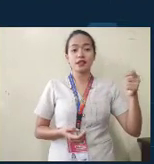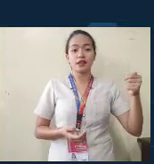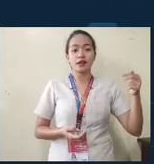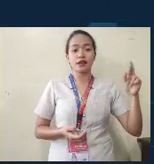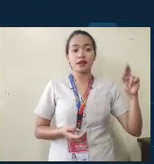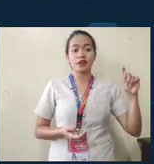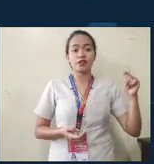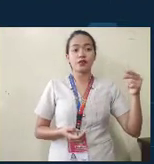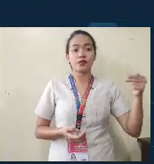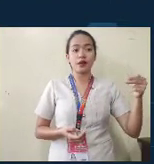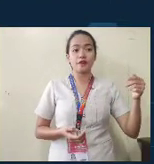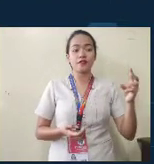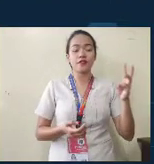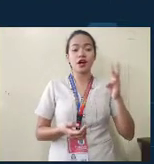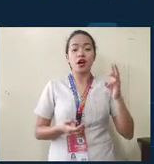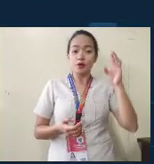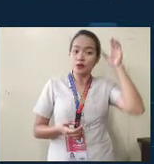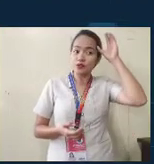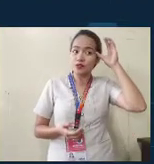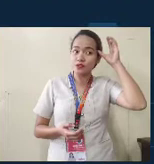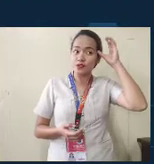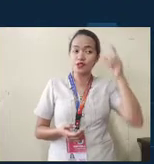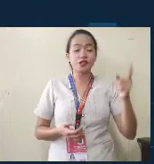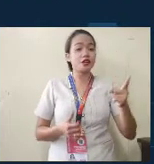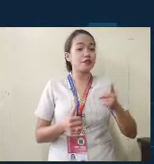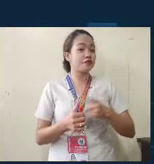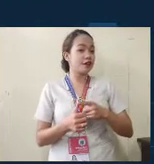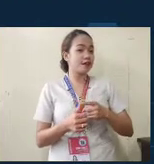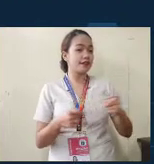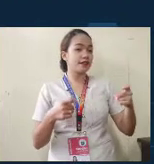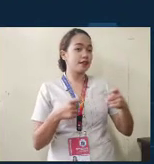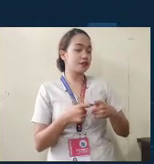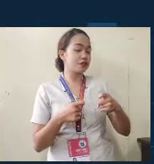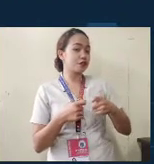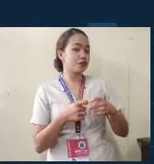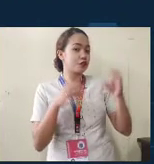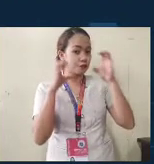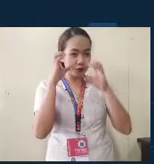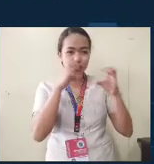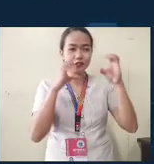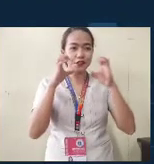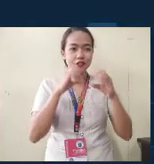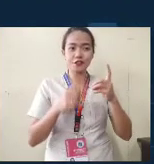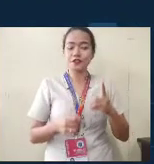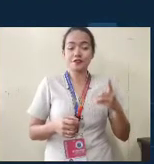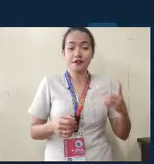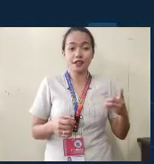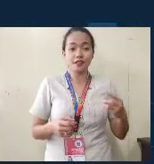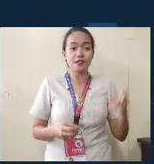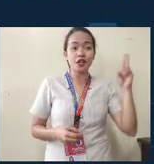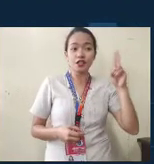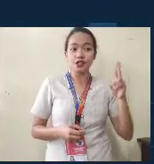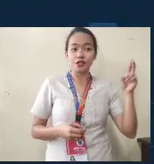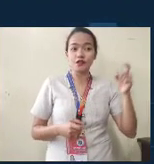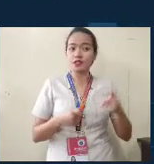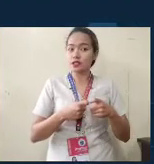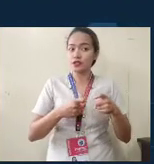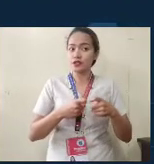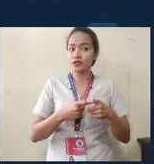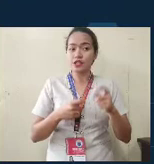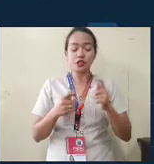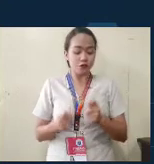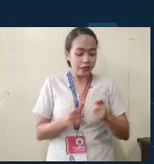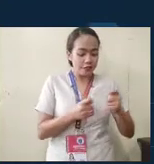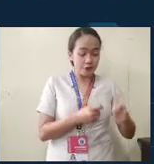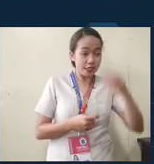1940. Telegraph was considered the first electrical communications device that used